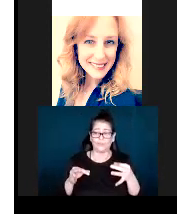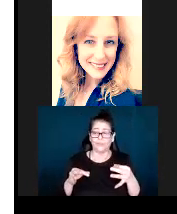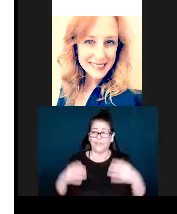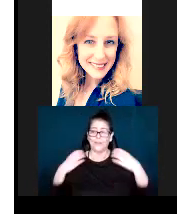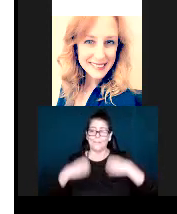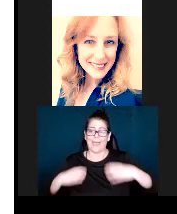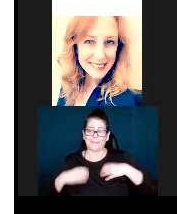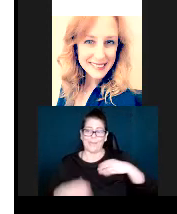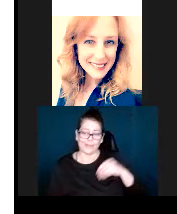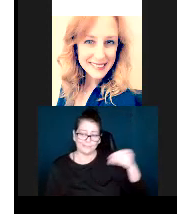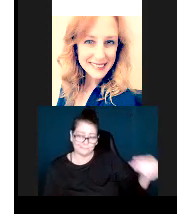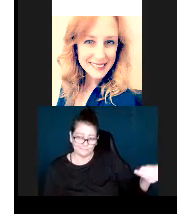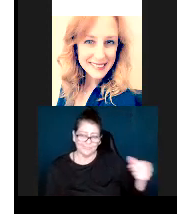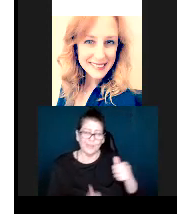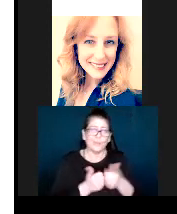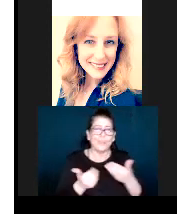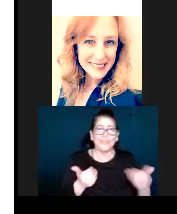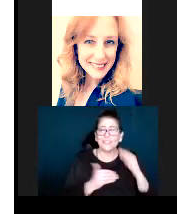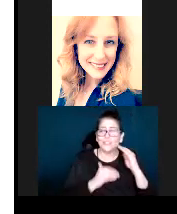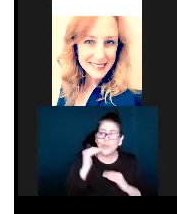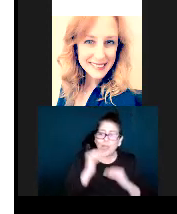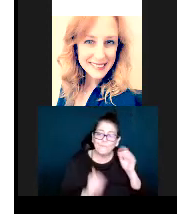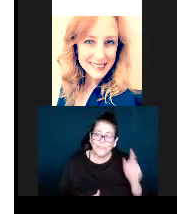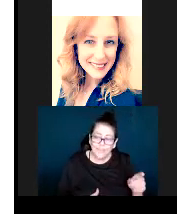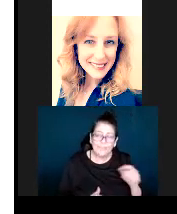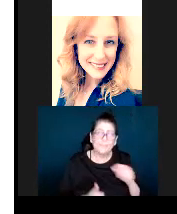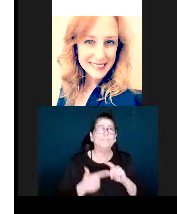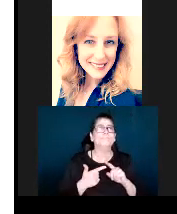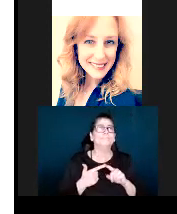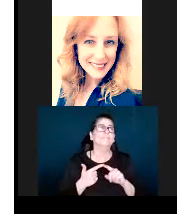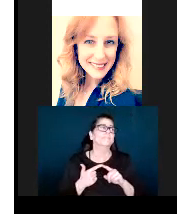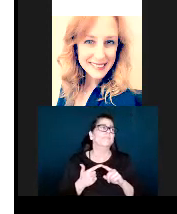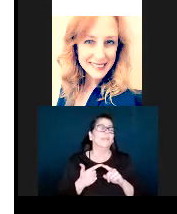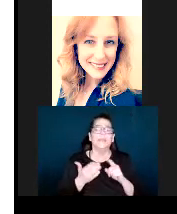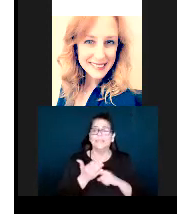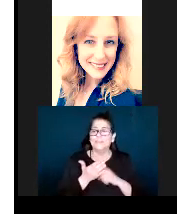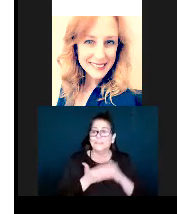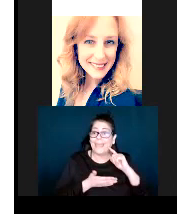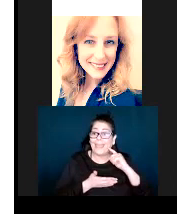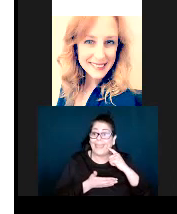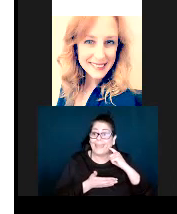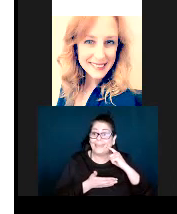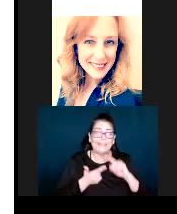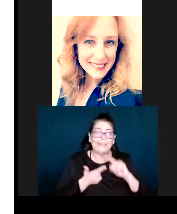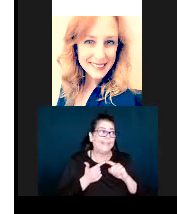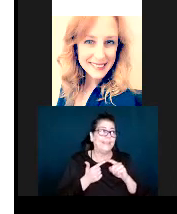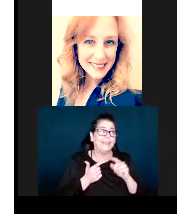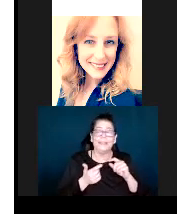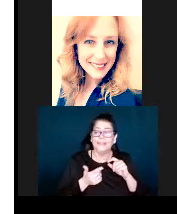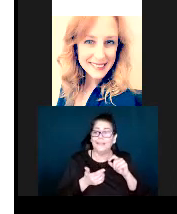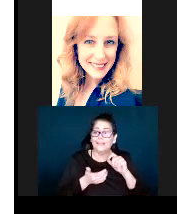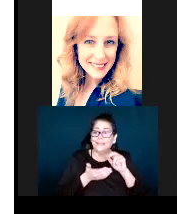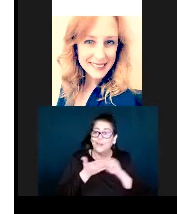backpack with comforting things in it, with sometimes we put a little candy in there. We put notebooks, coloring